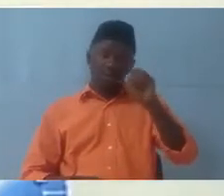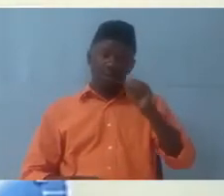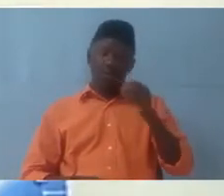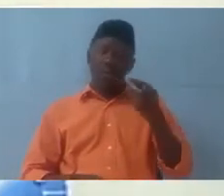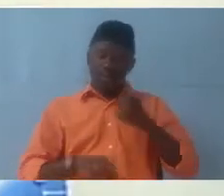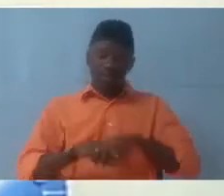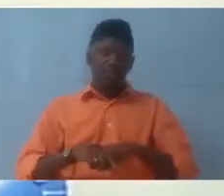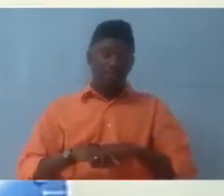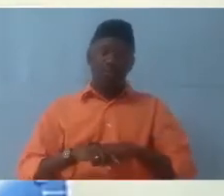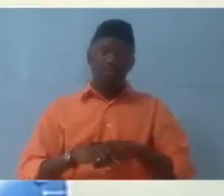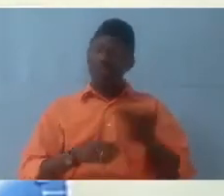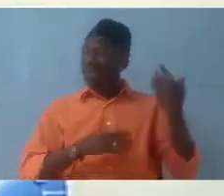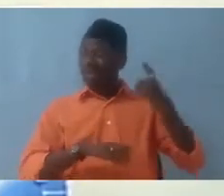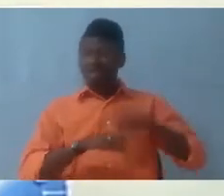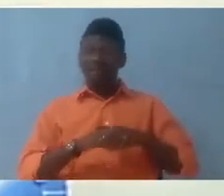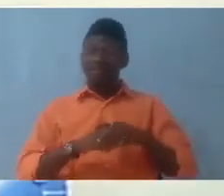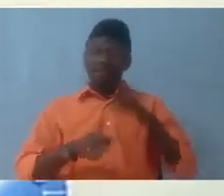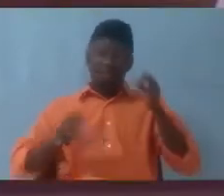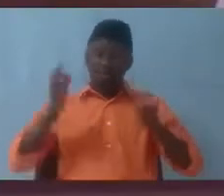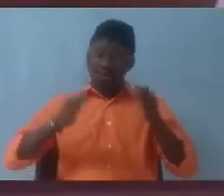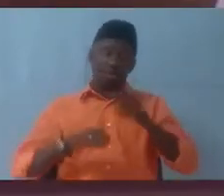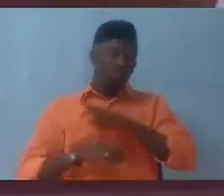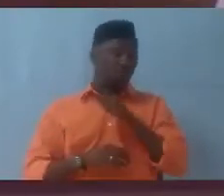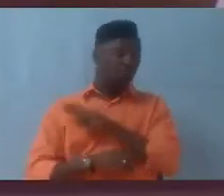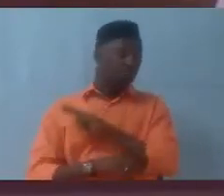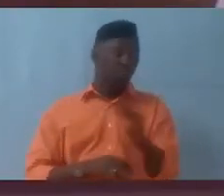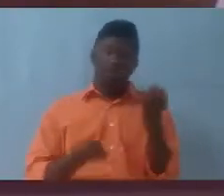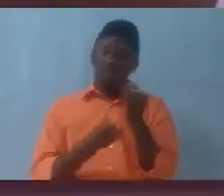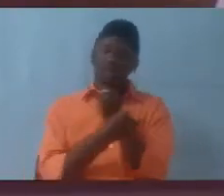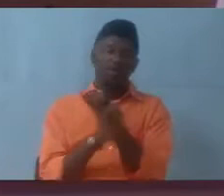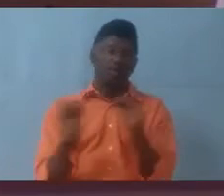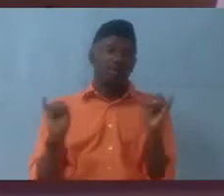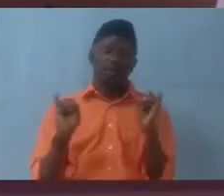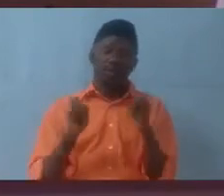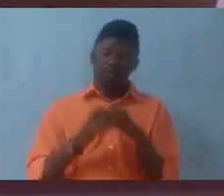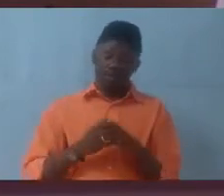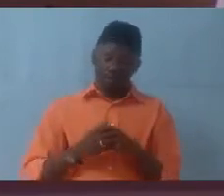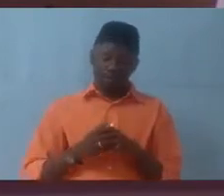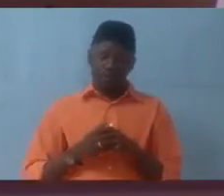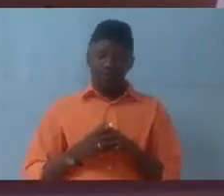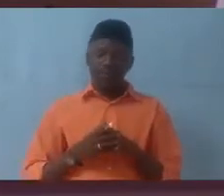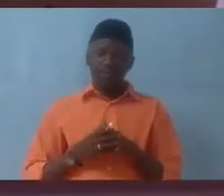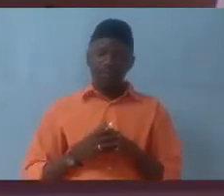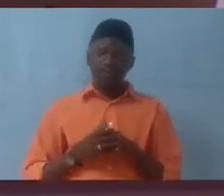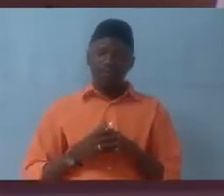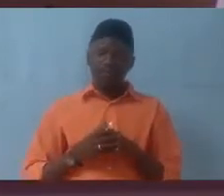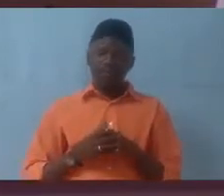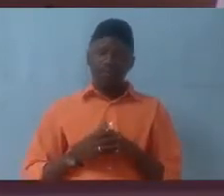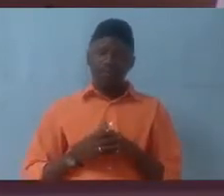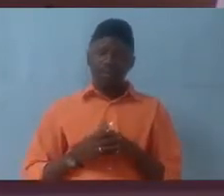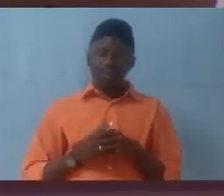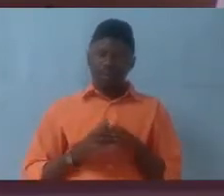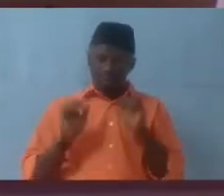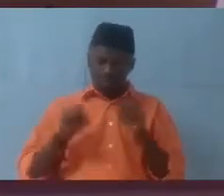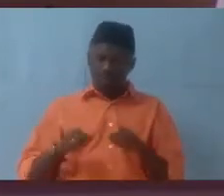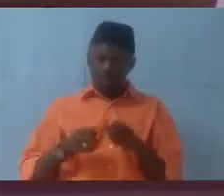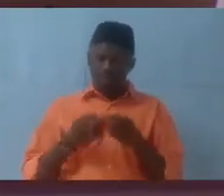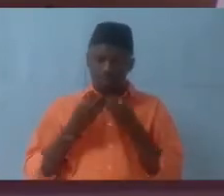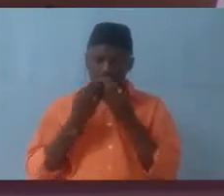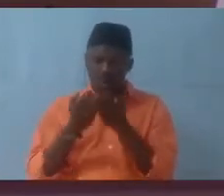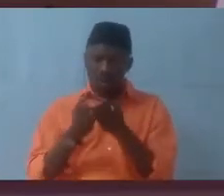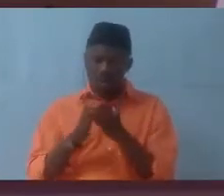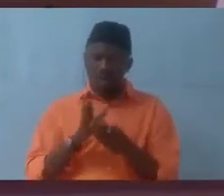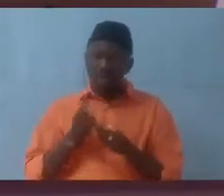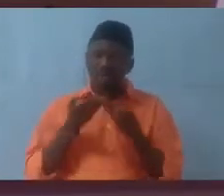bi du lan dox ak sago. Mr. Gomez, can you give us examples of magistrates that were arrested and detained? Mr. Gomez, na di ñu mëna wax